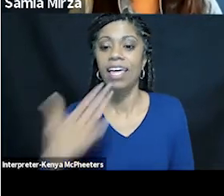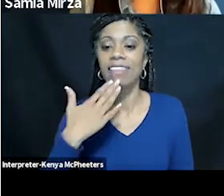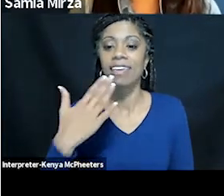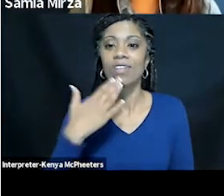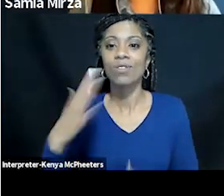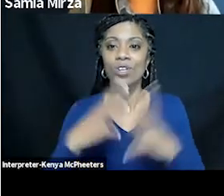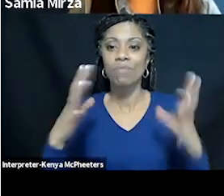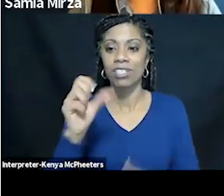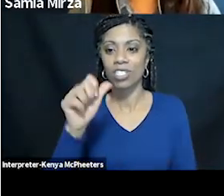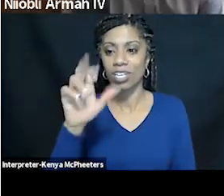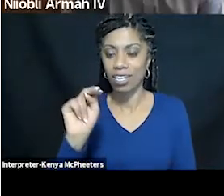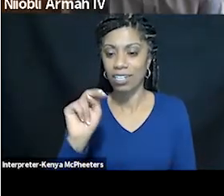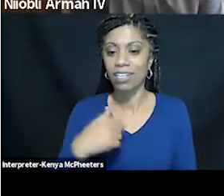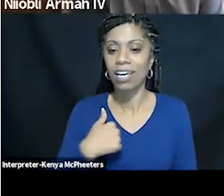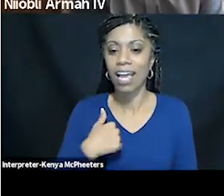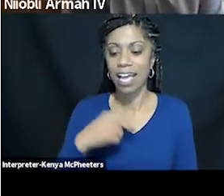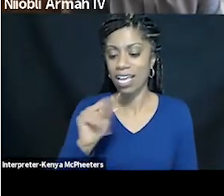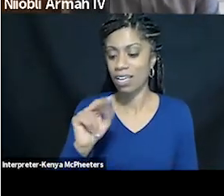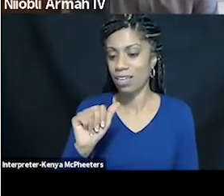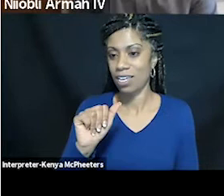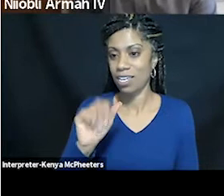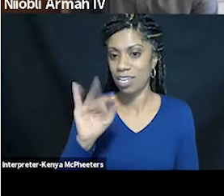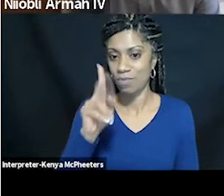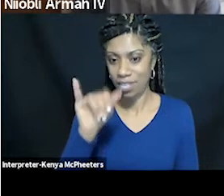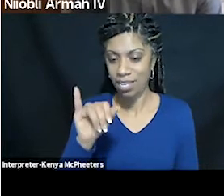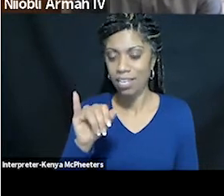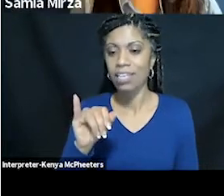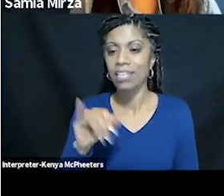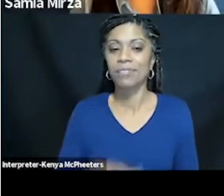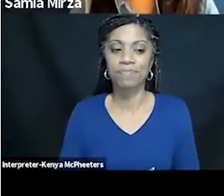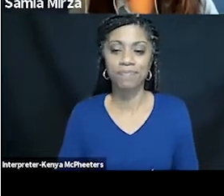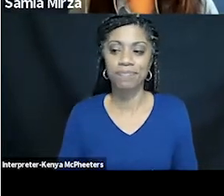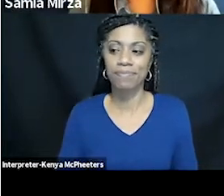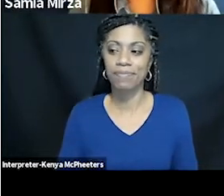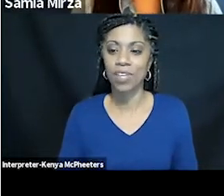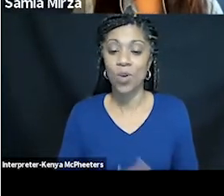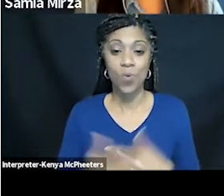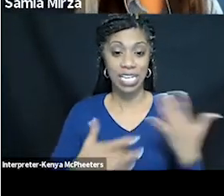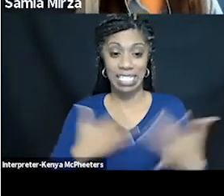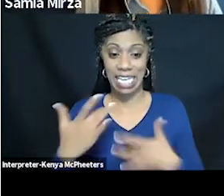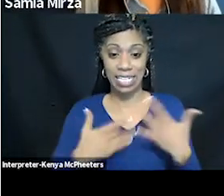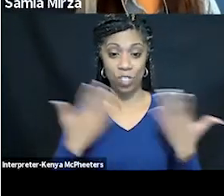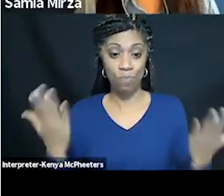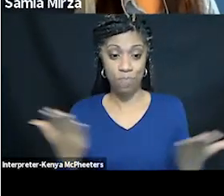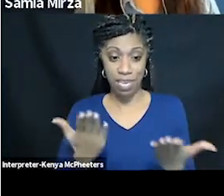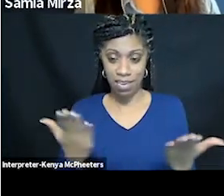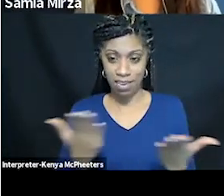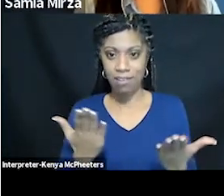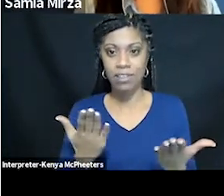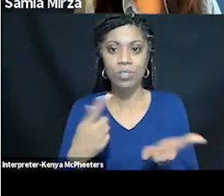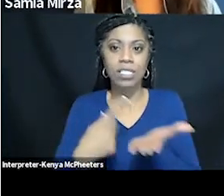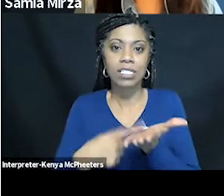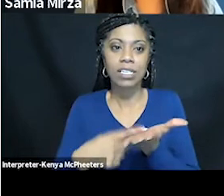We-Collab. And I'm Niiobli, Armah with We-Collab. We're very excited to be here to talk to you all about